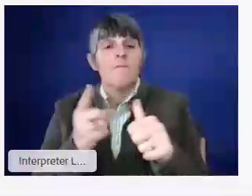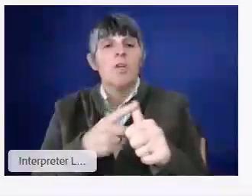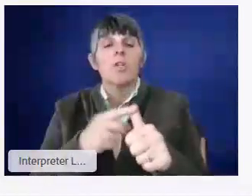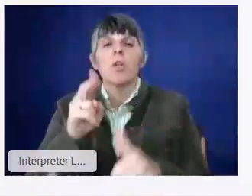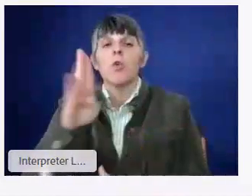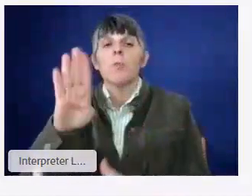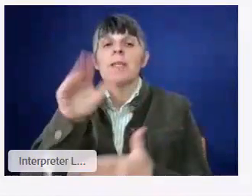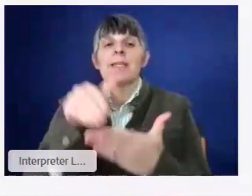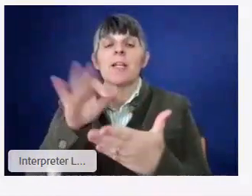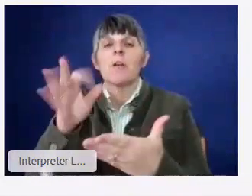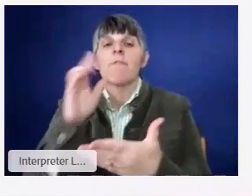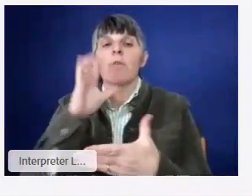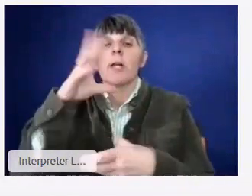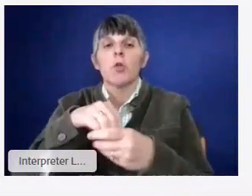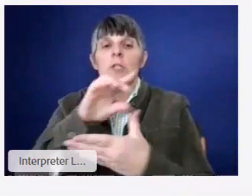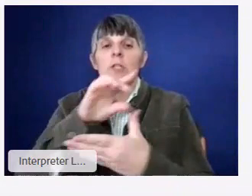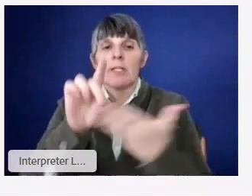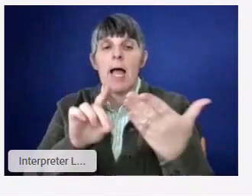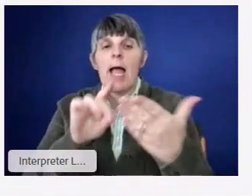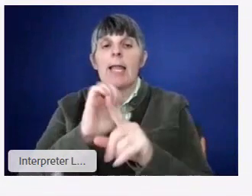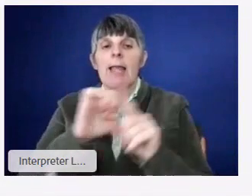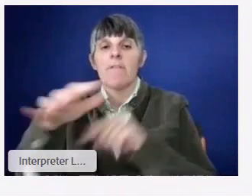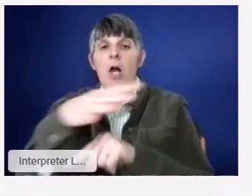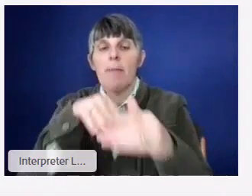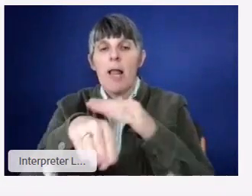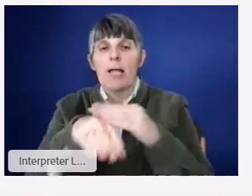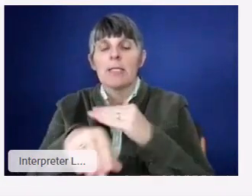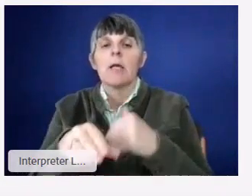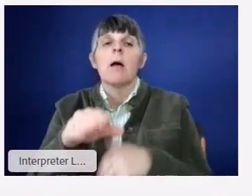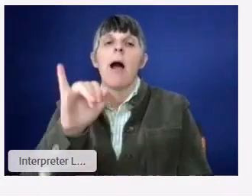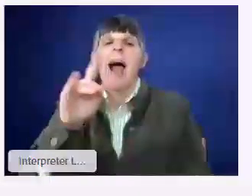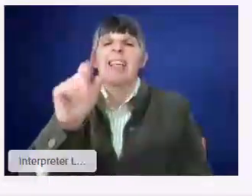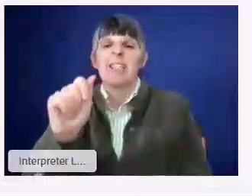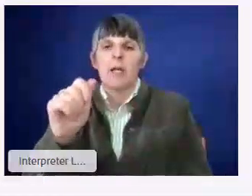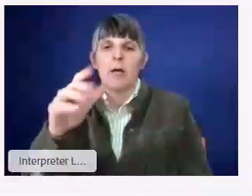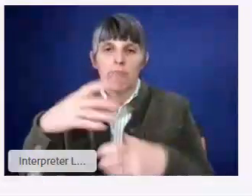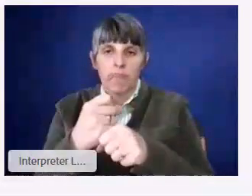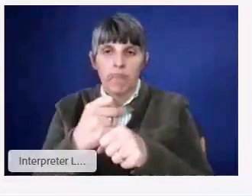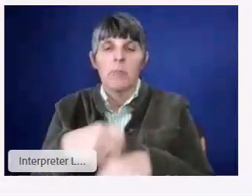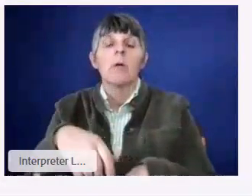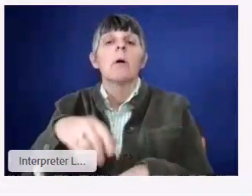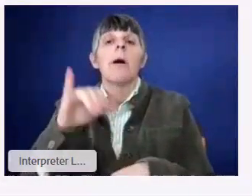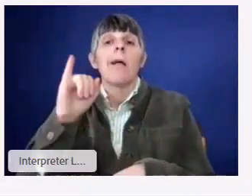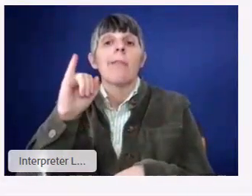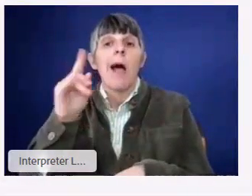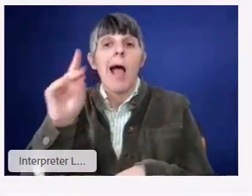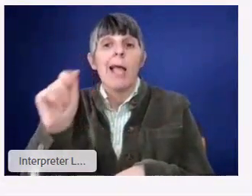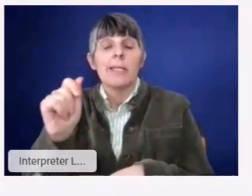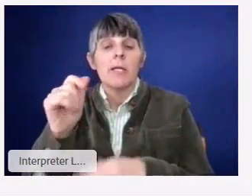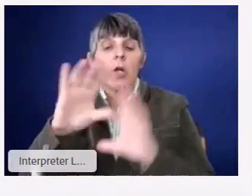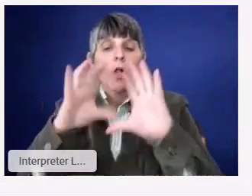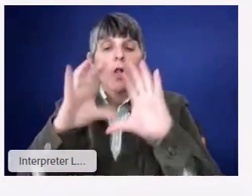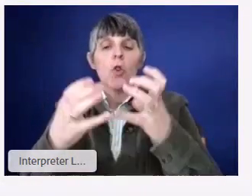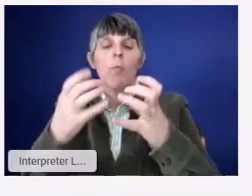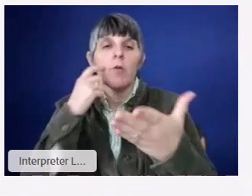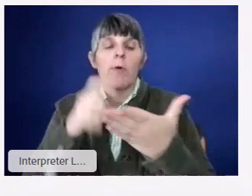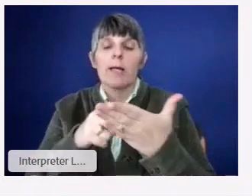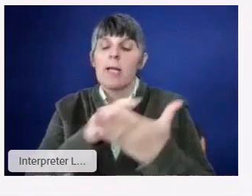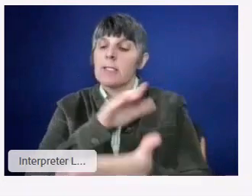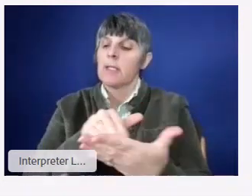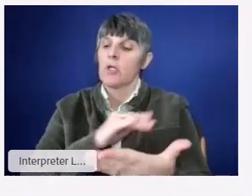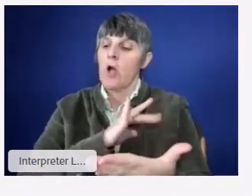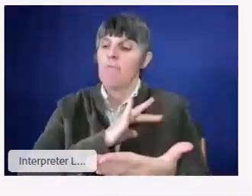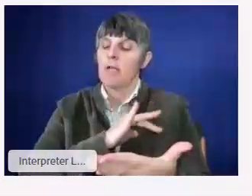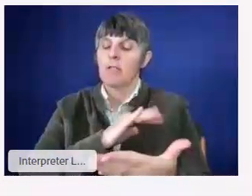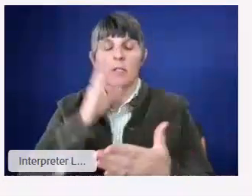for Inclusive Design and Environmental Access, or the IDEA Center. The IDEA Center is a globally recognized center of excellence committed to creating